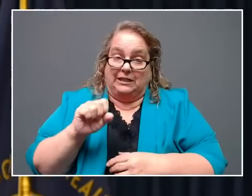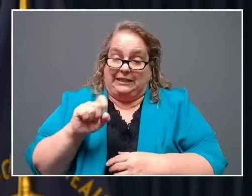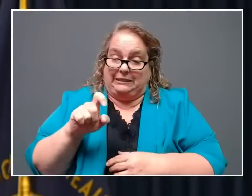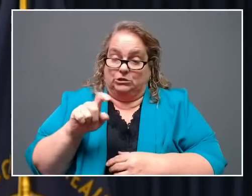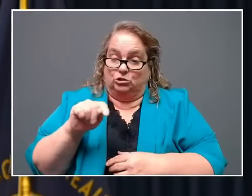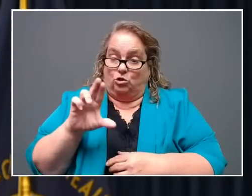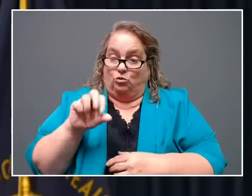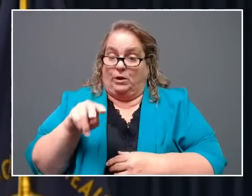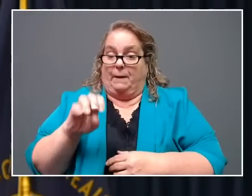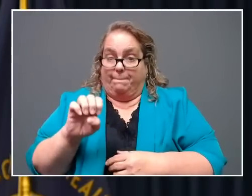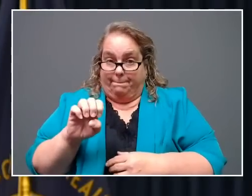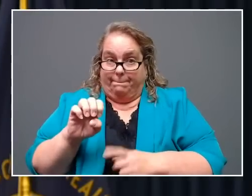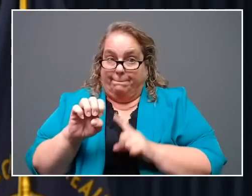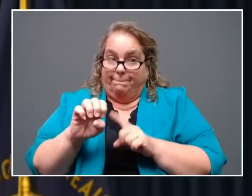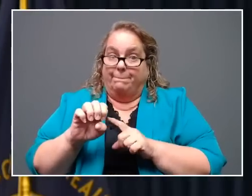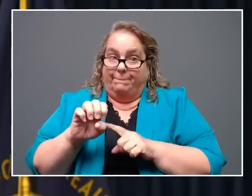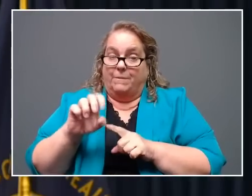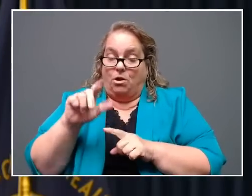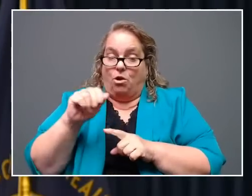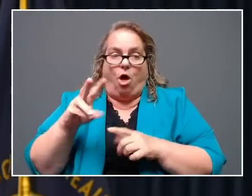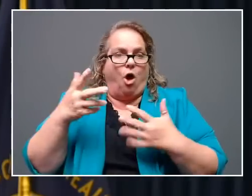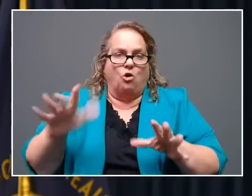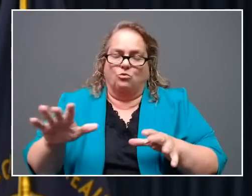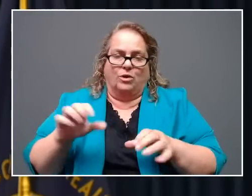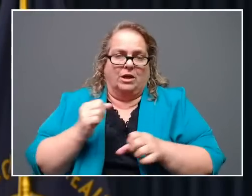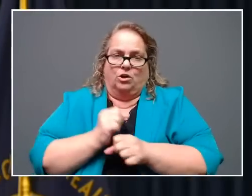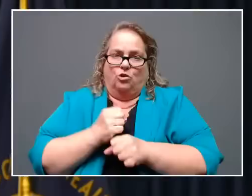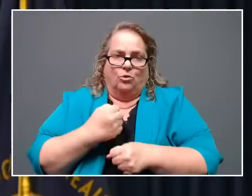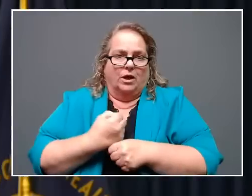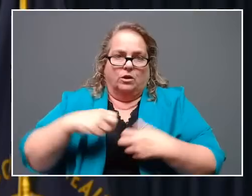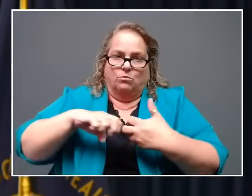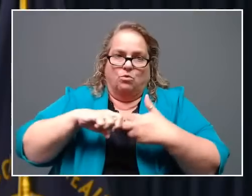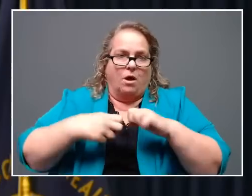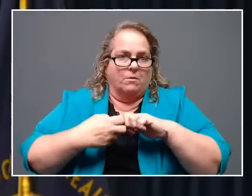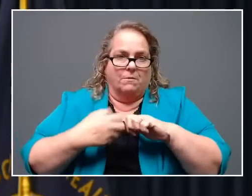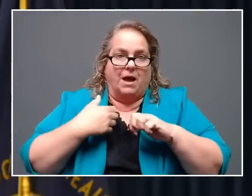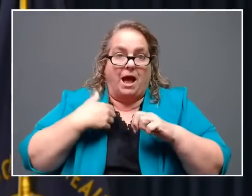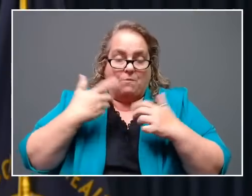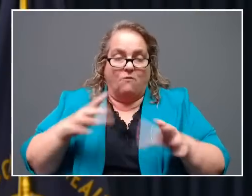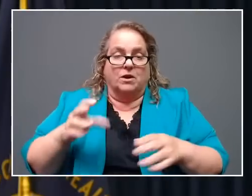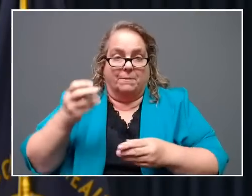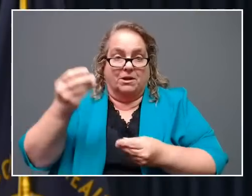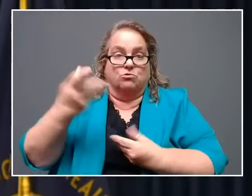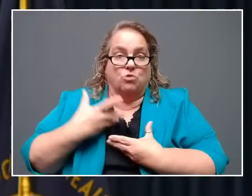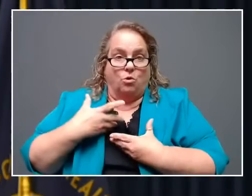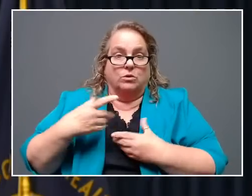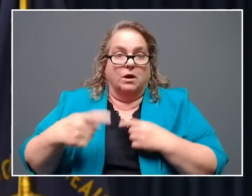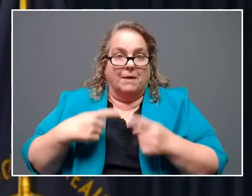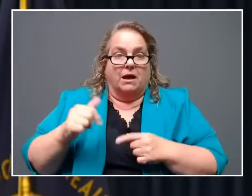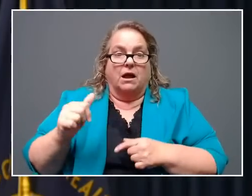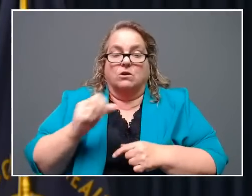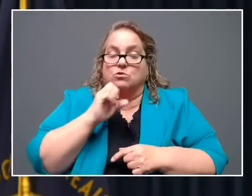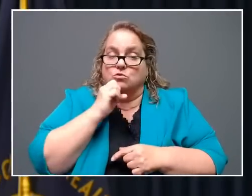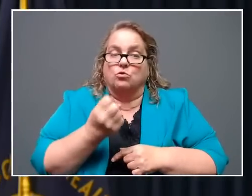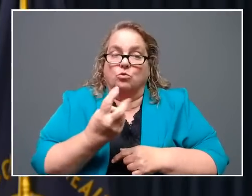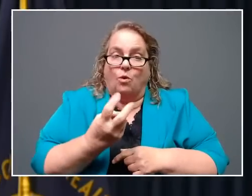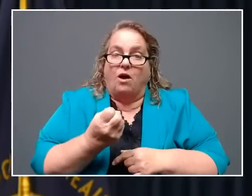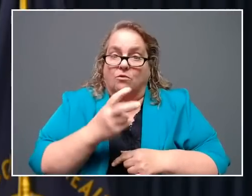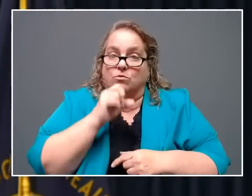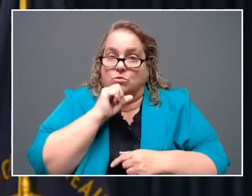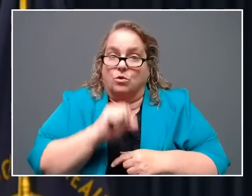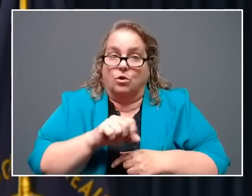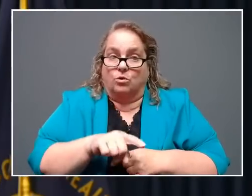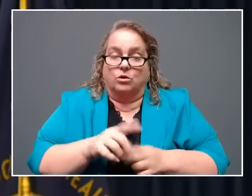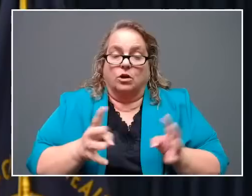creating consequences. I'm aware, or at least I've been told, about a 12-year-old impregnated by